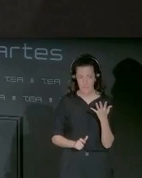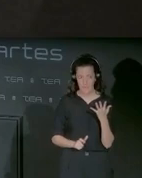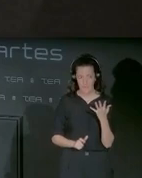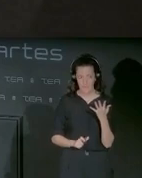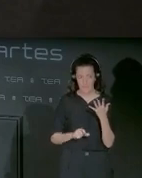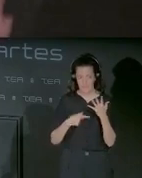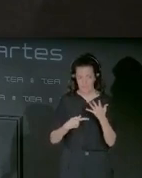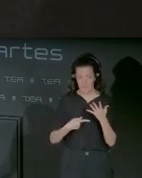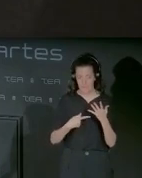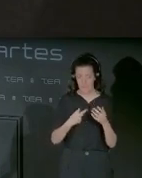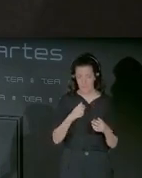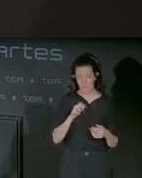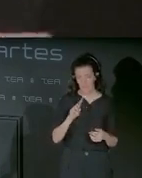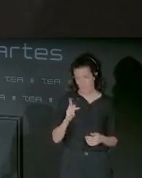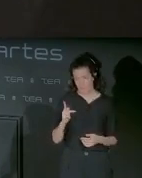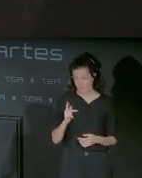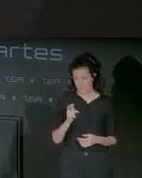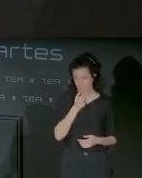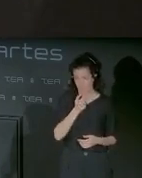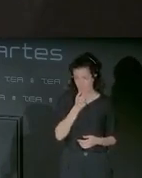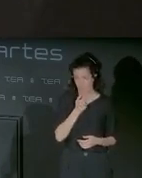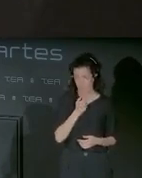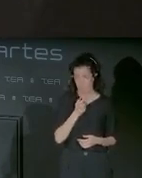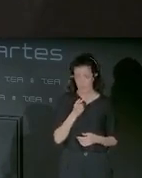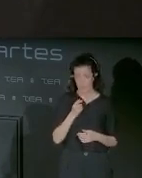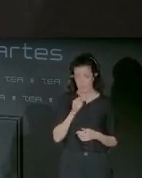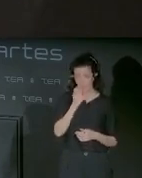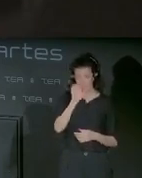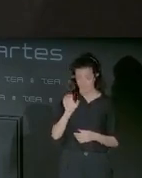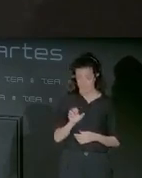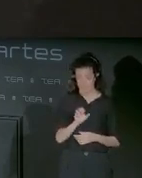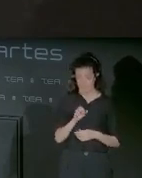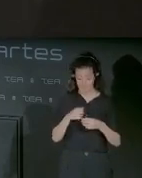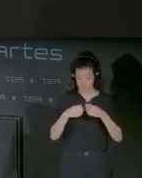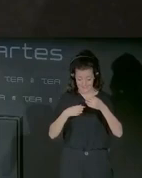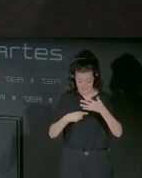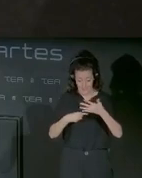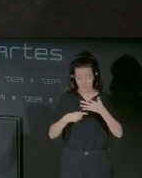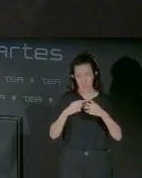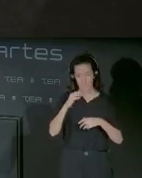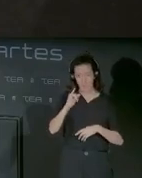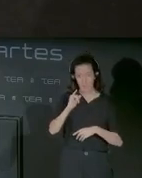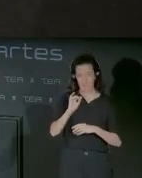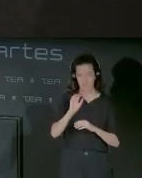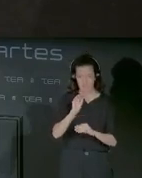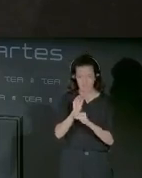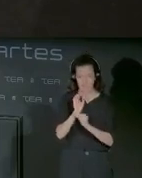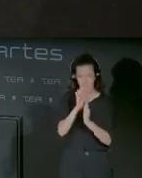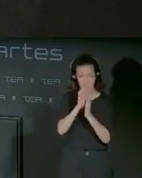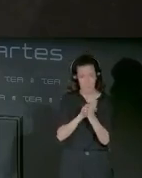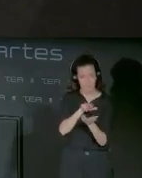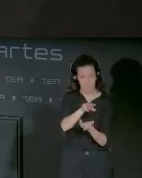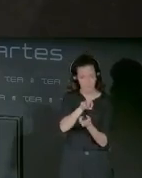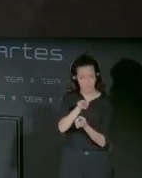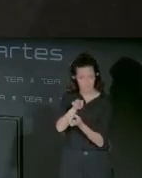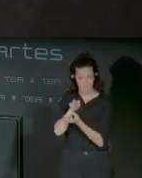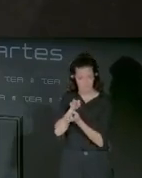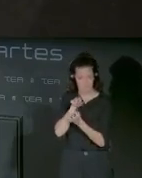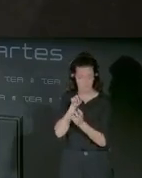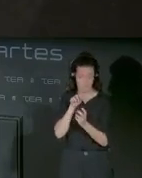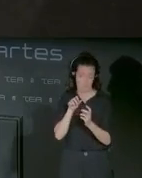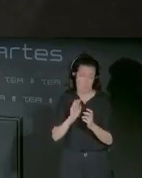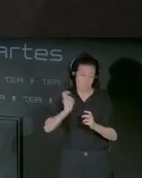course, you have in total six countries with tax incentives for video games. So that's another instrument, tax incentive, the selective